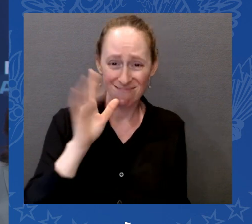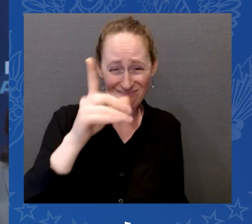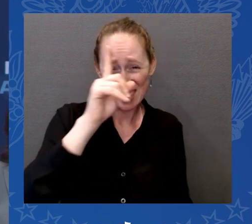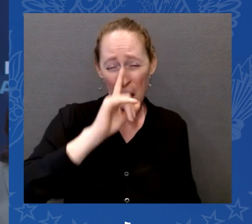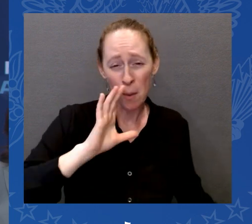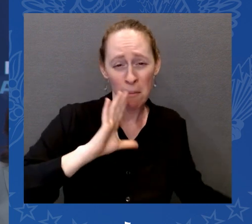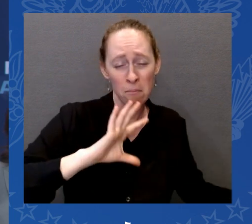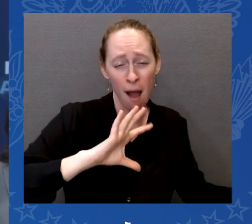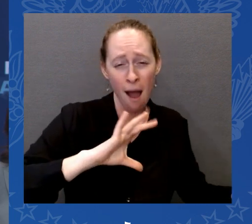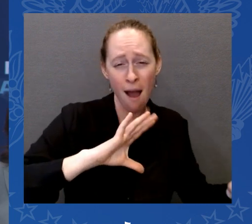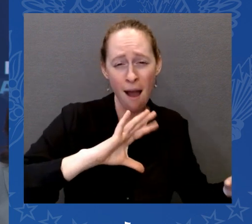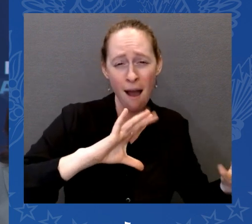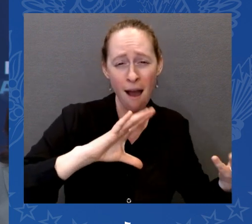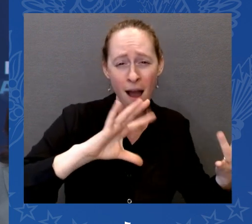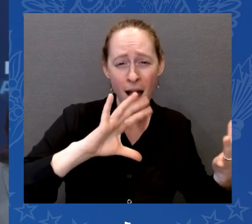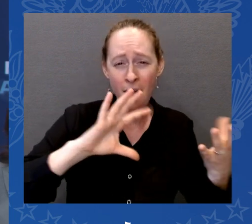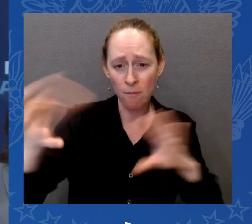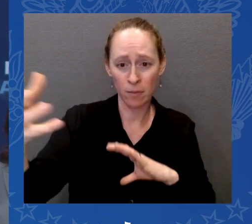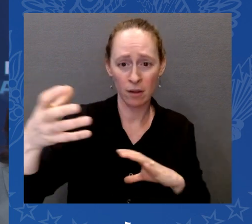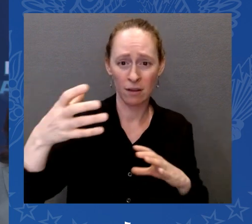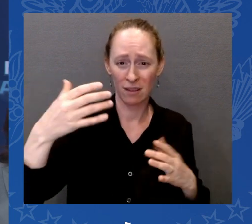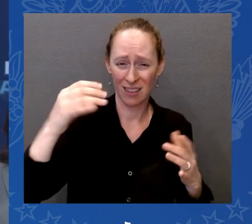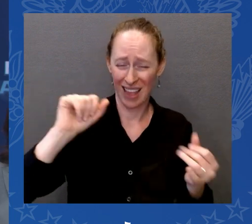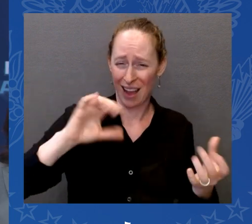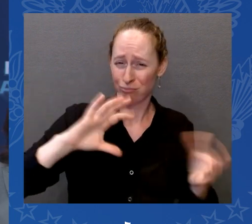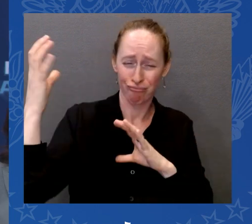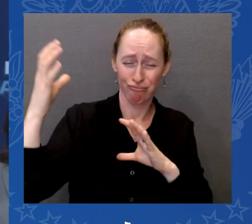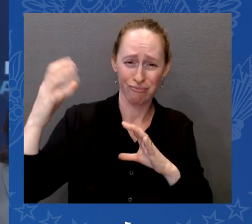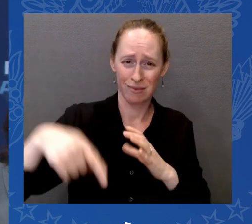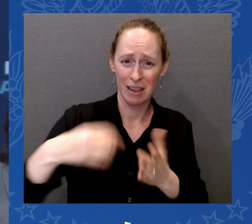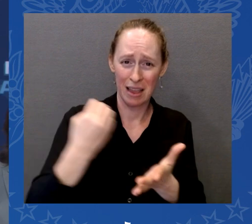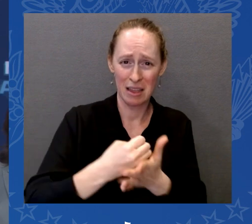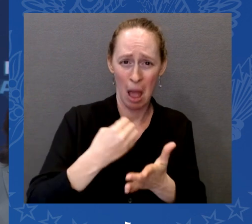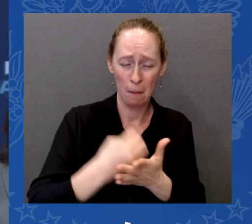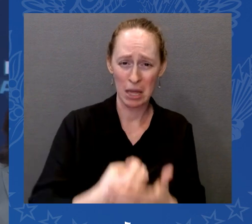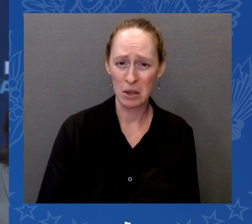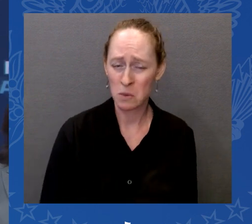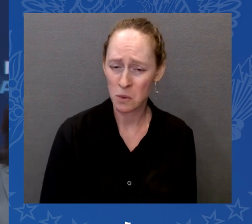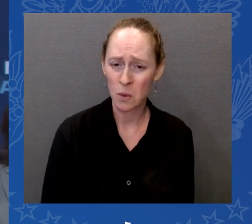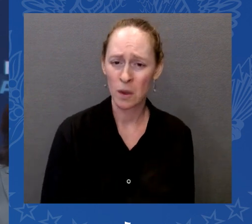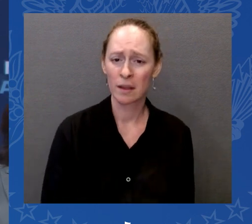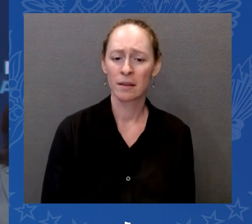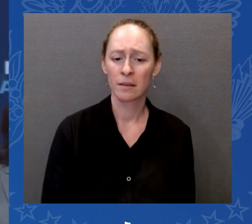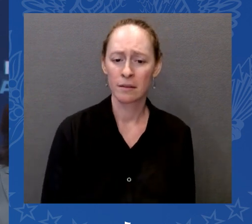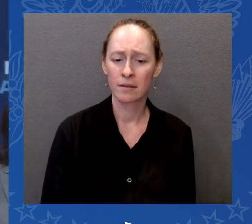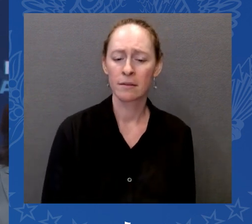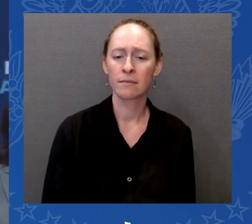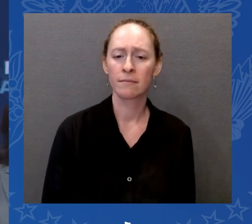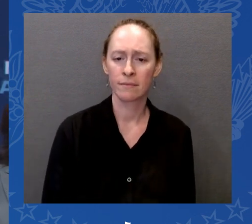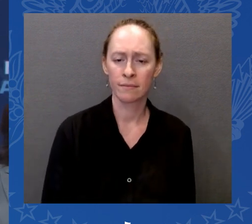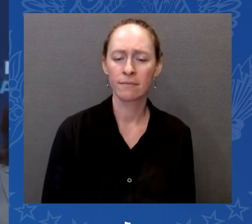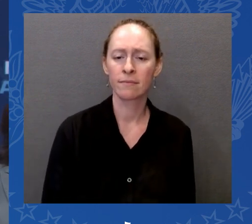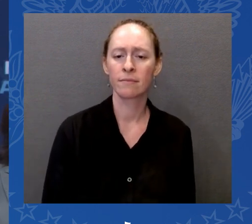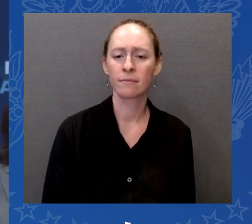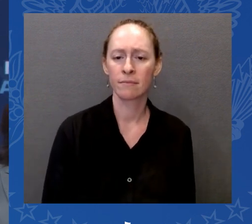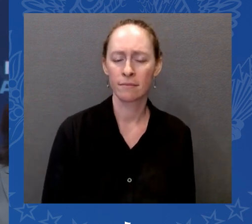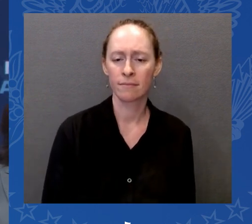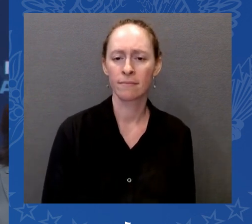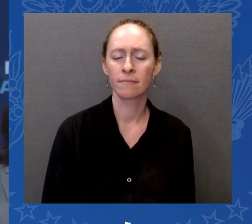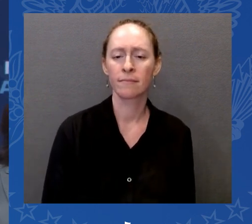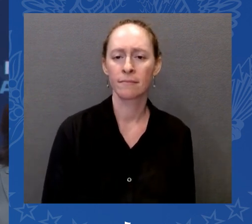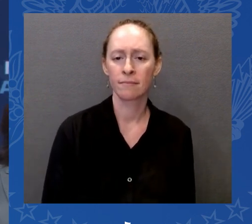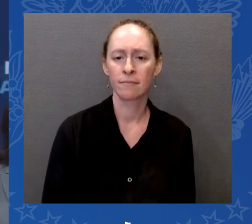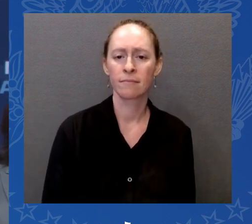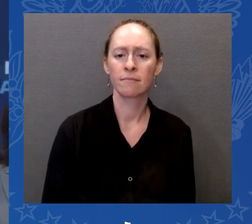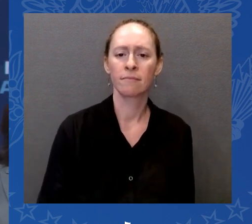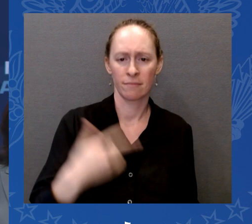Let me close with this. It's been a rough few years for a lot of people I grew up with, hardworking Americans. For a lot of families, things